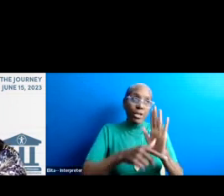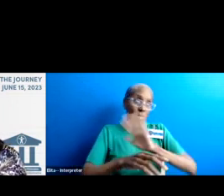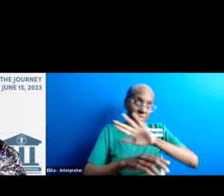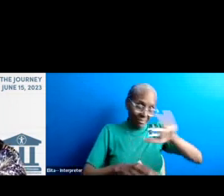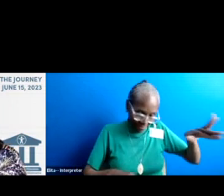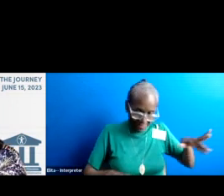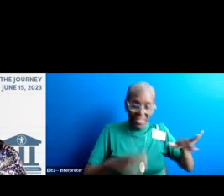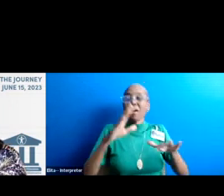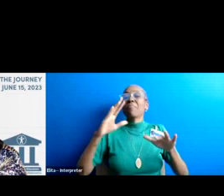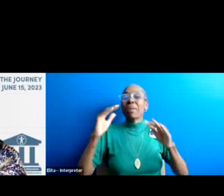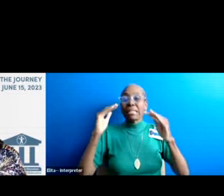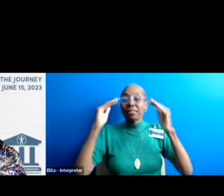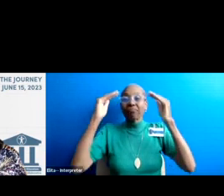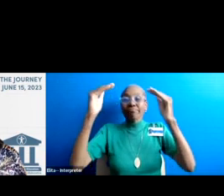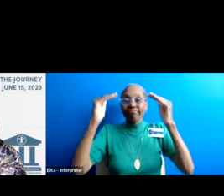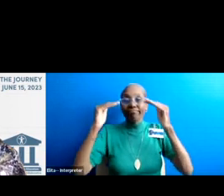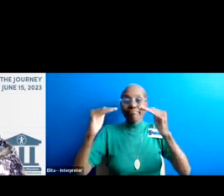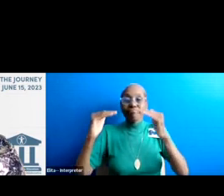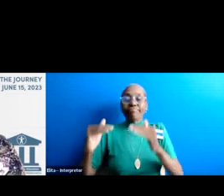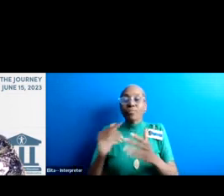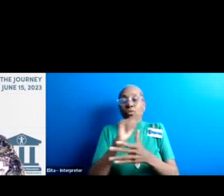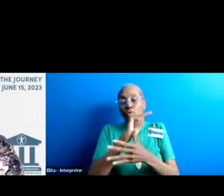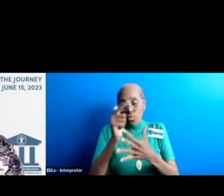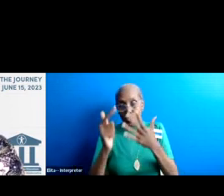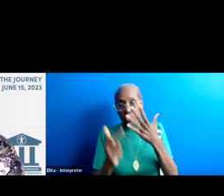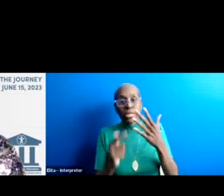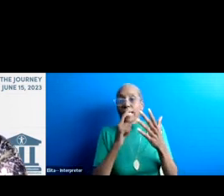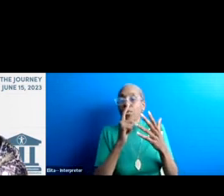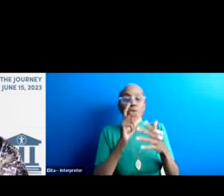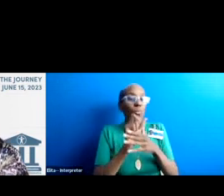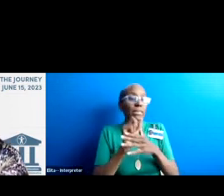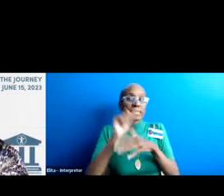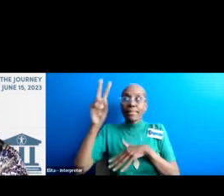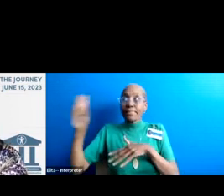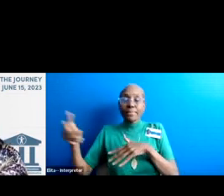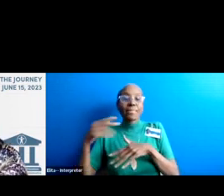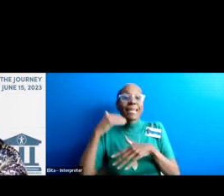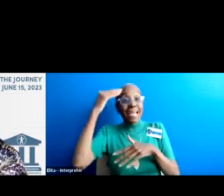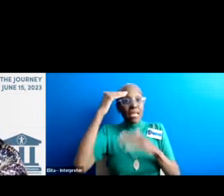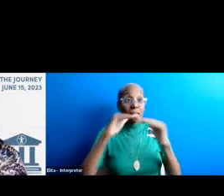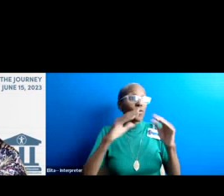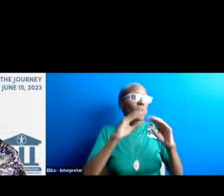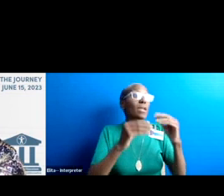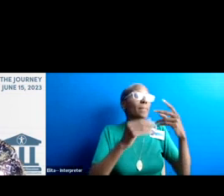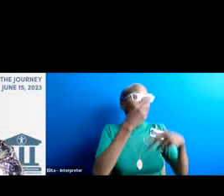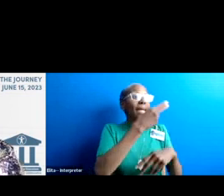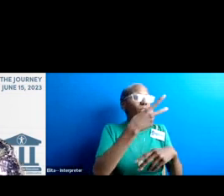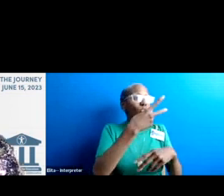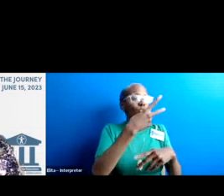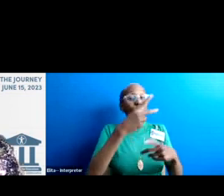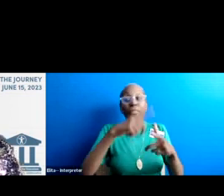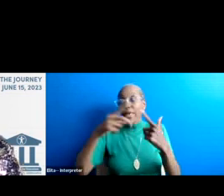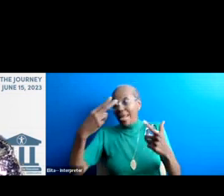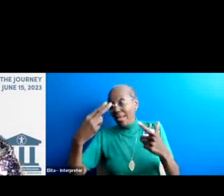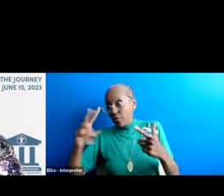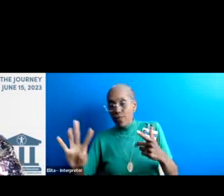look at the rest of the hierarchy. We're going in the right order. We want to make sure we're not skipping heading levels. So you don't want to go from like an H2 to an